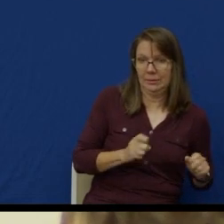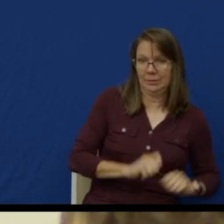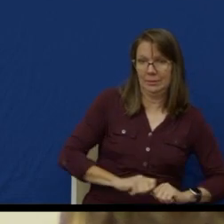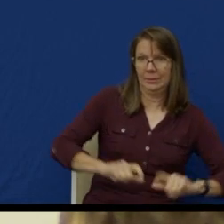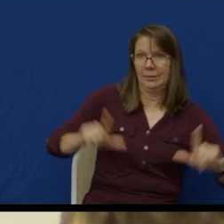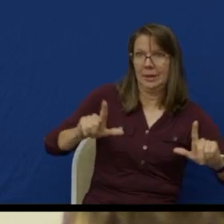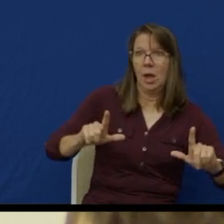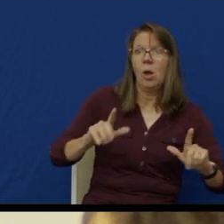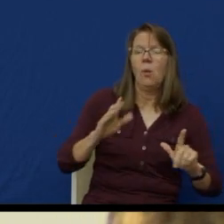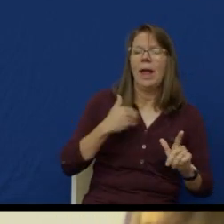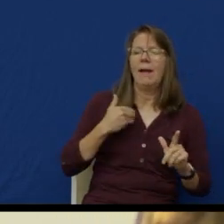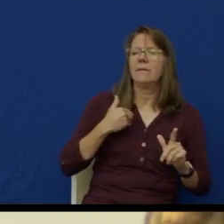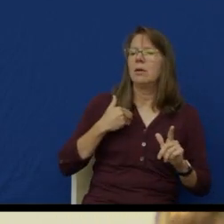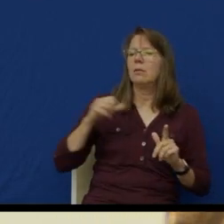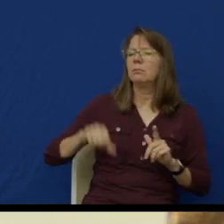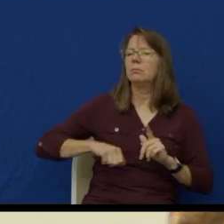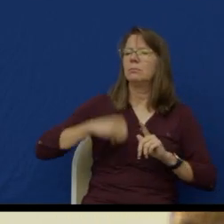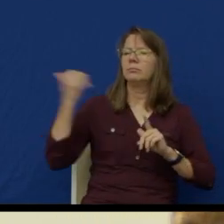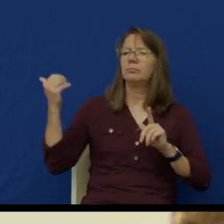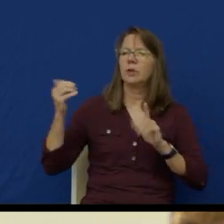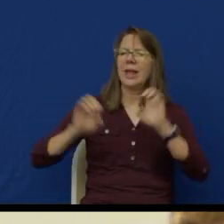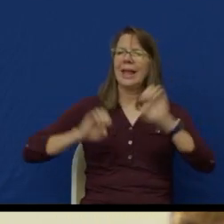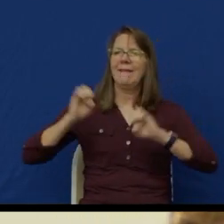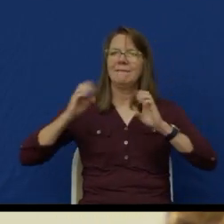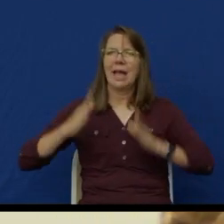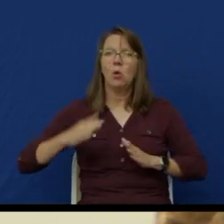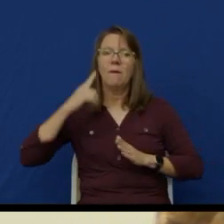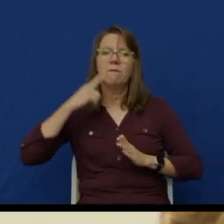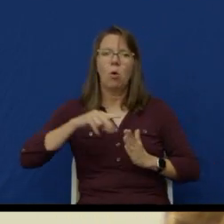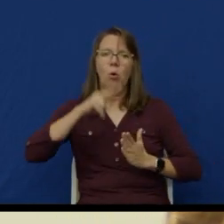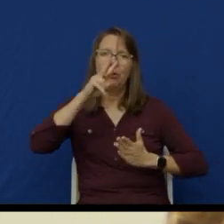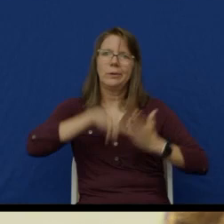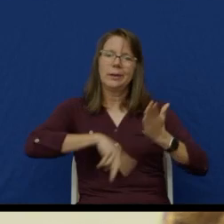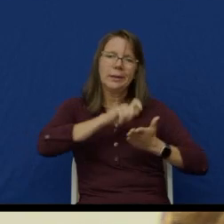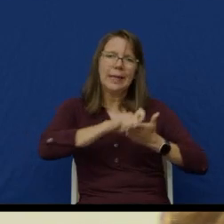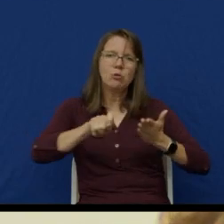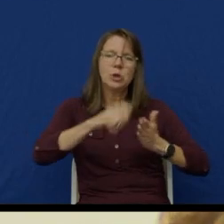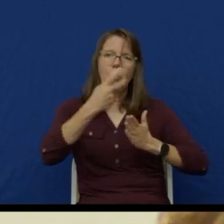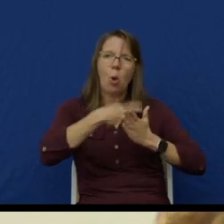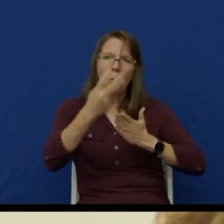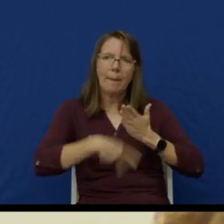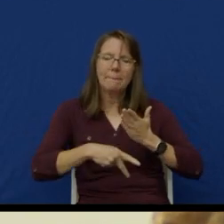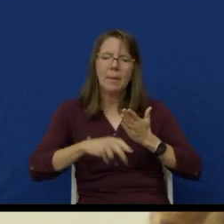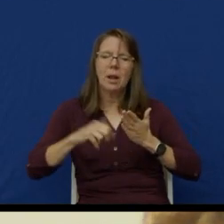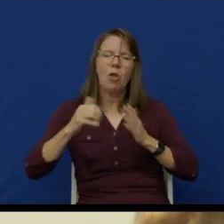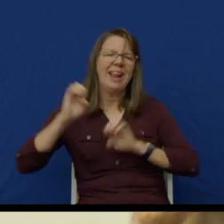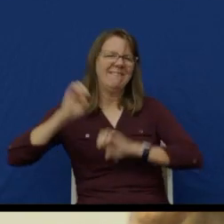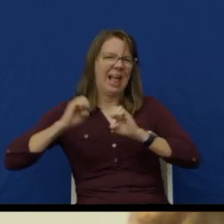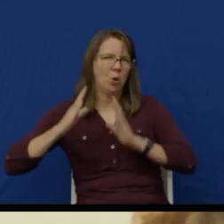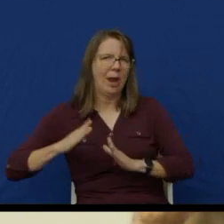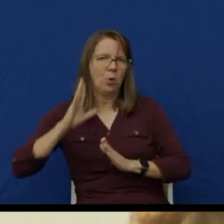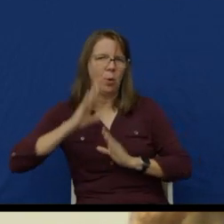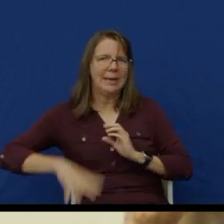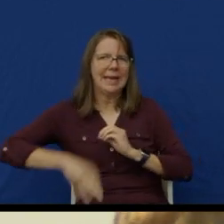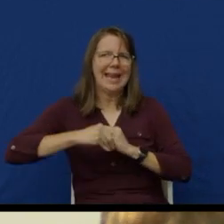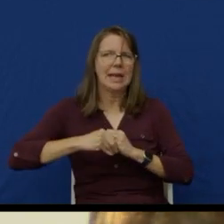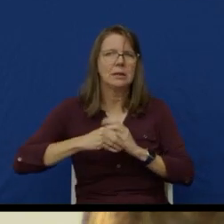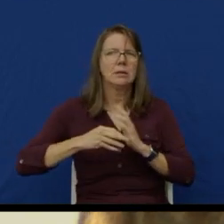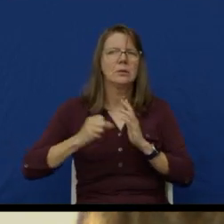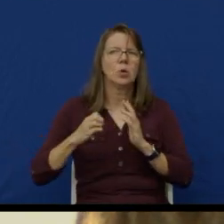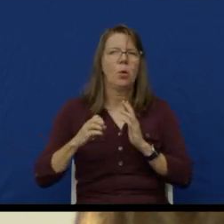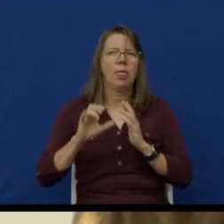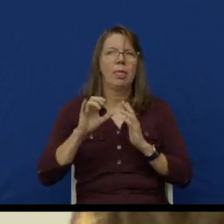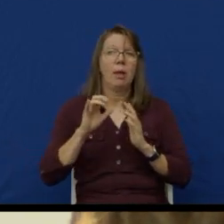third-party evaluator of the literacy programs within our EPPs. So there will